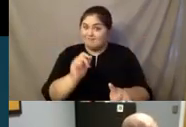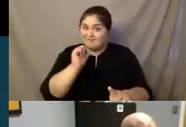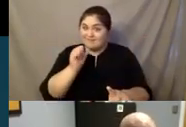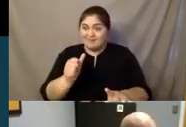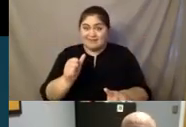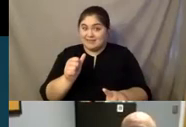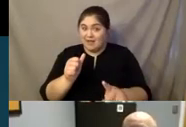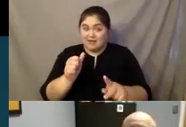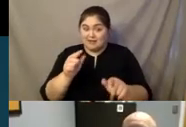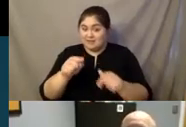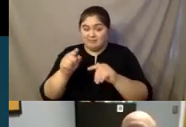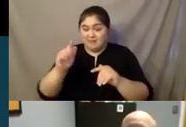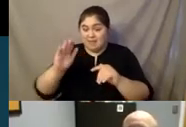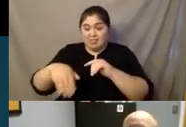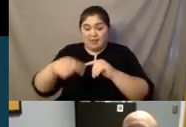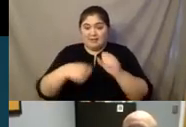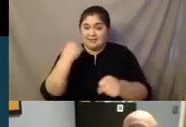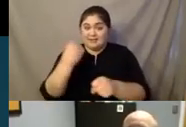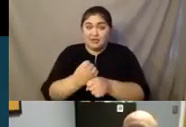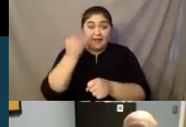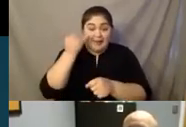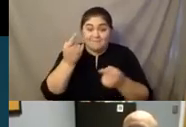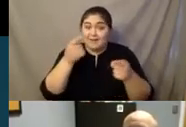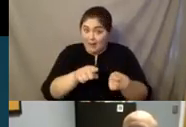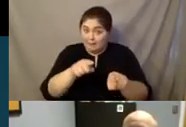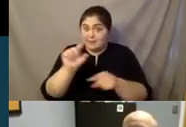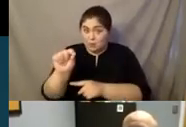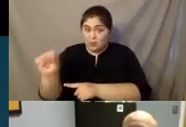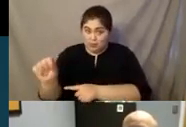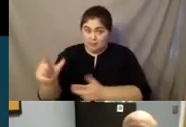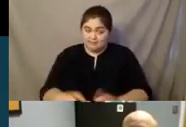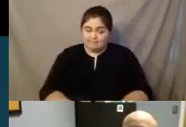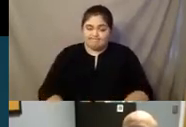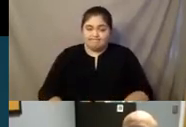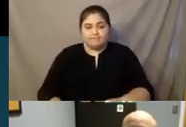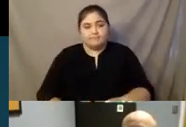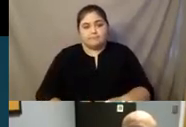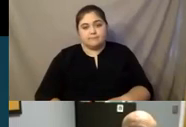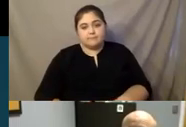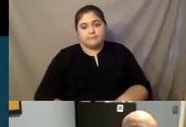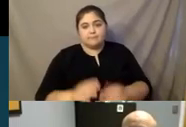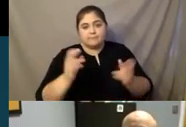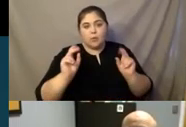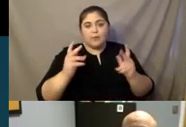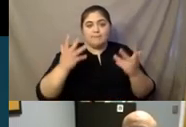late this calendar year, if it happens this calendar year. And I'll leave it to